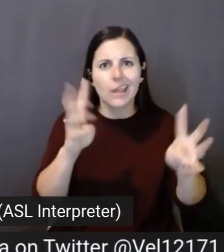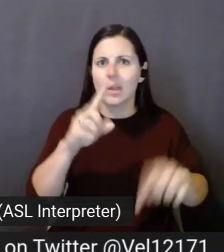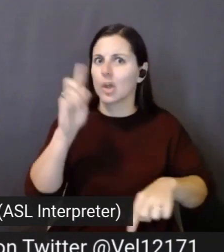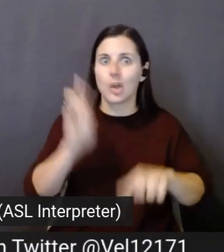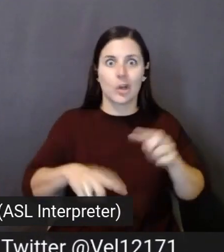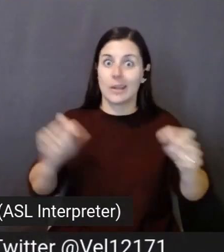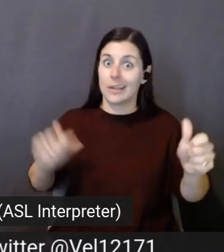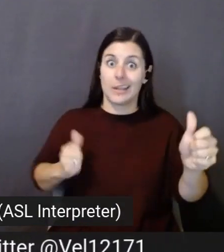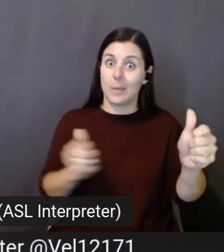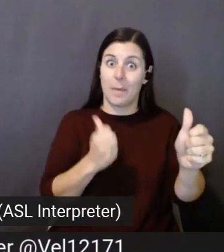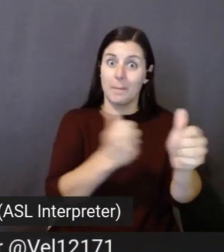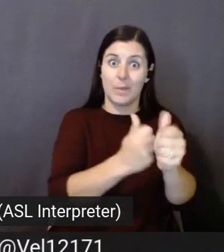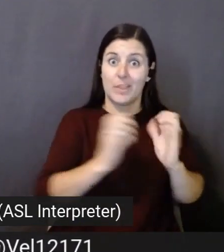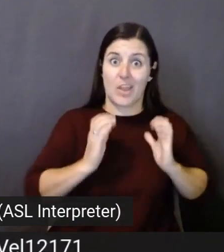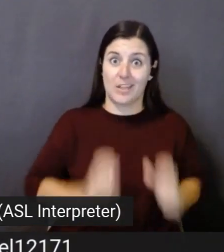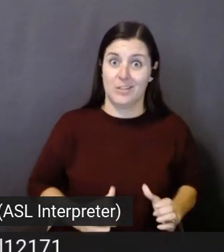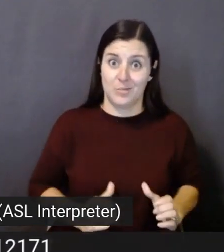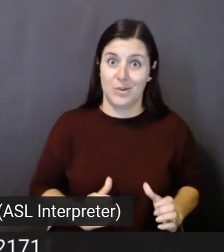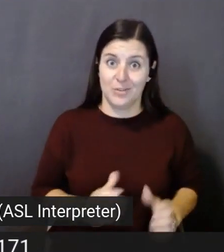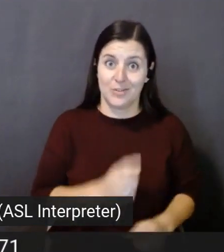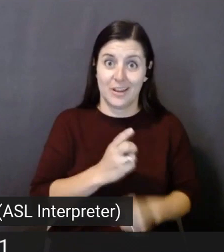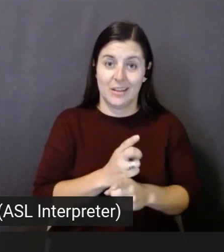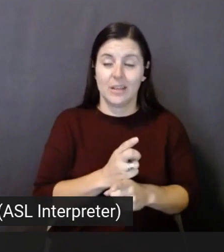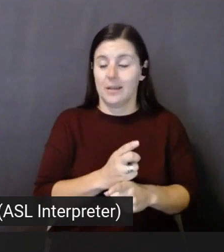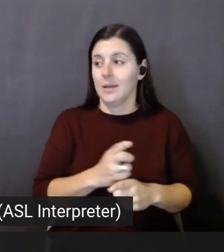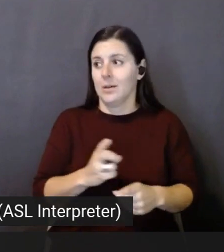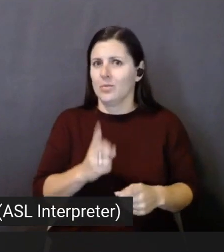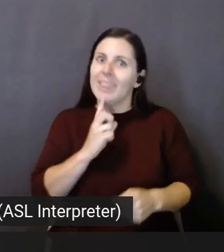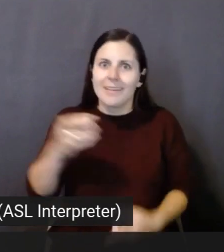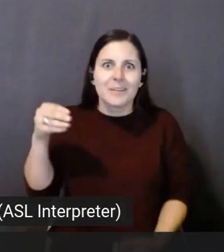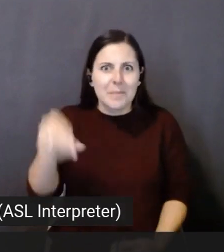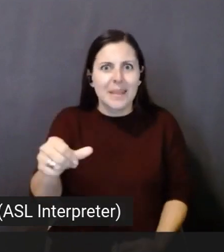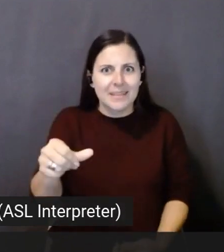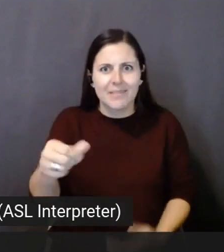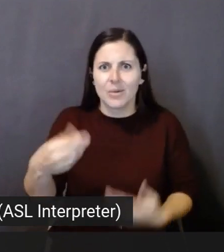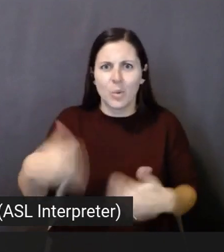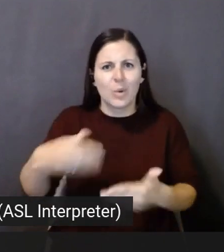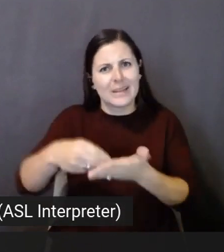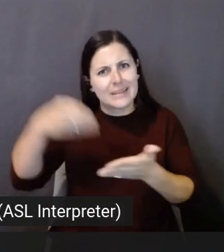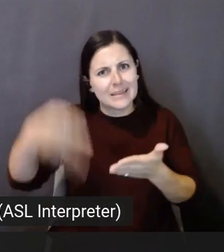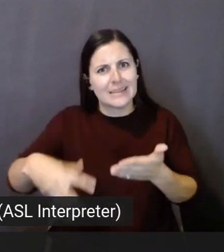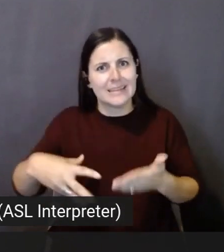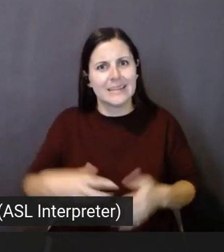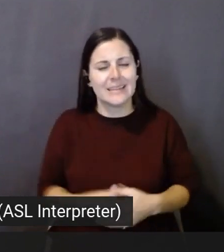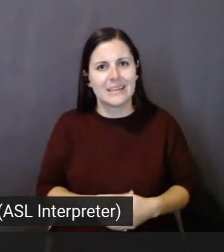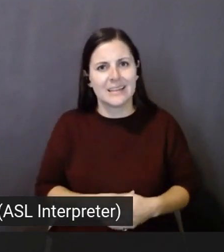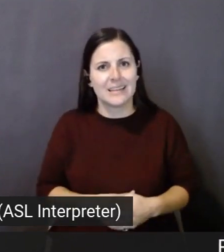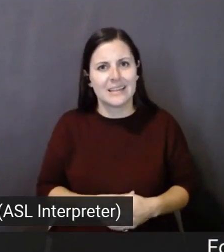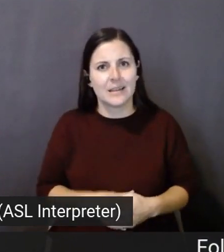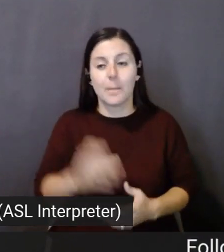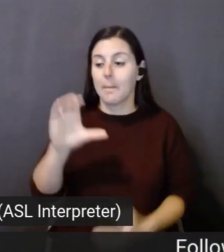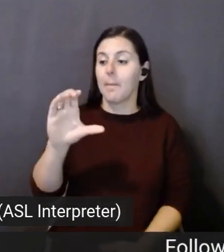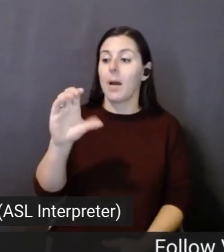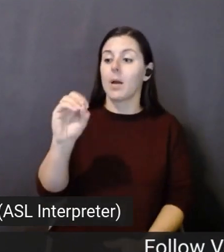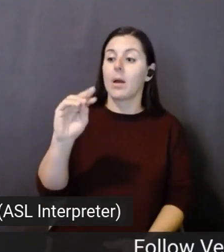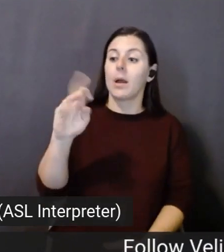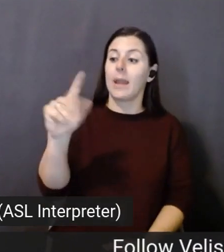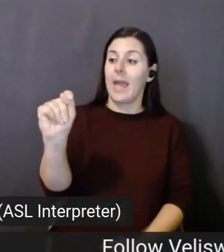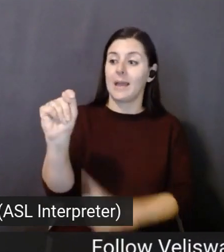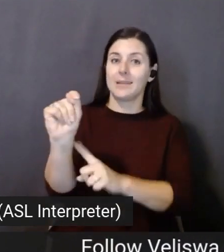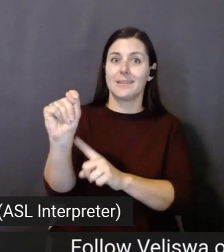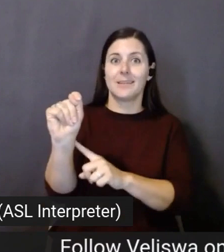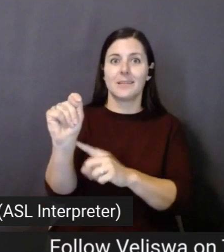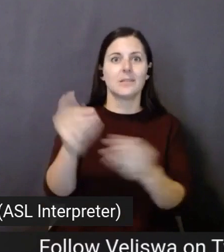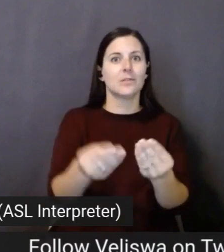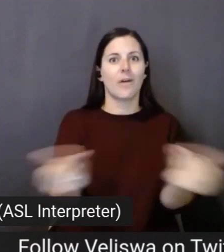demand. And really at the end, they were also extremely expensive. And Connect effectively we've solved all